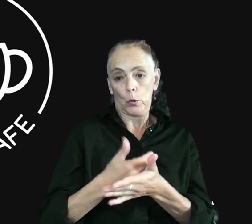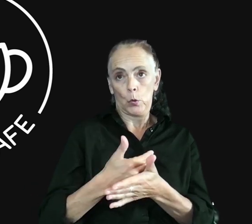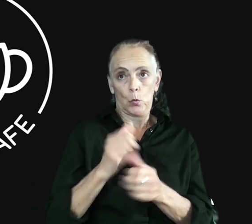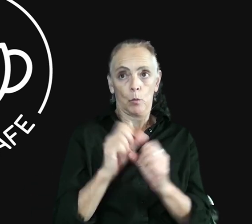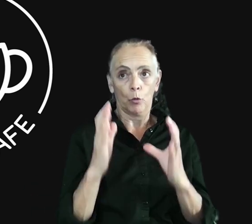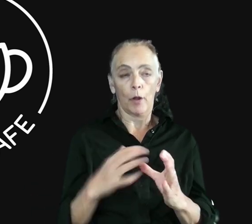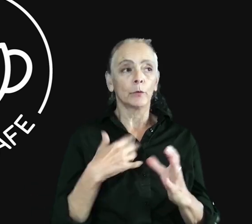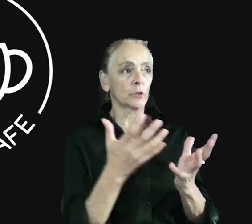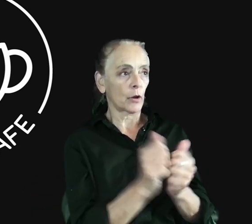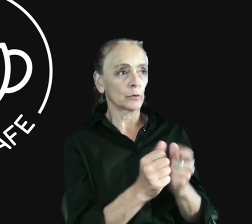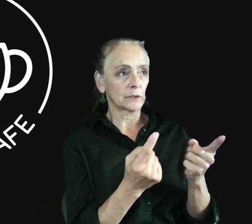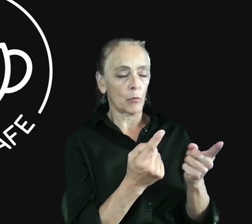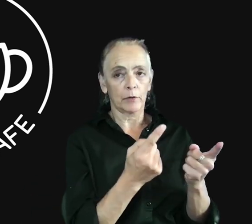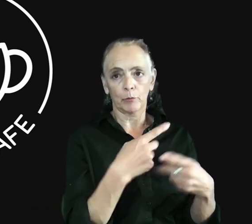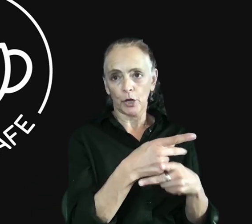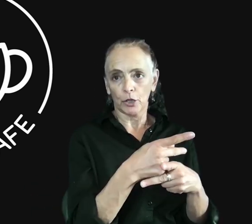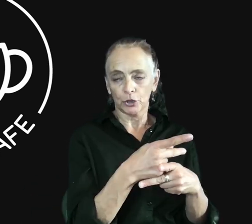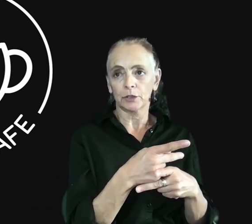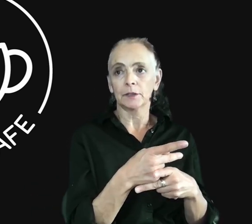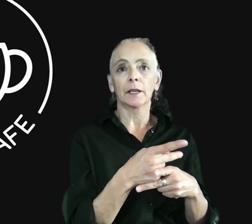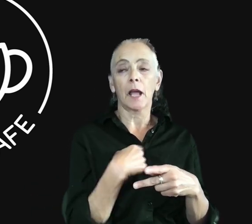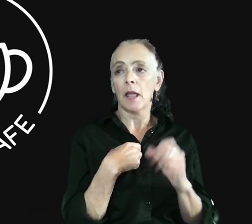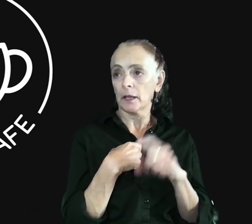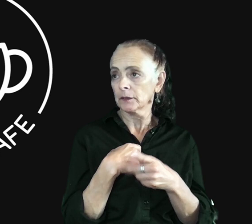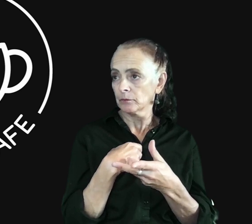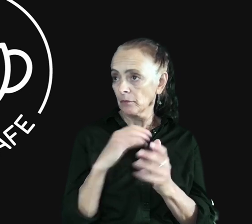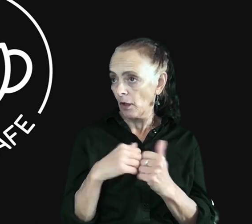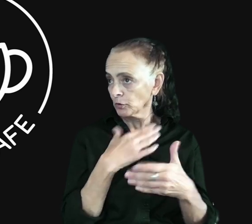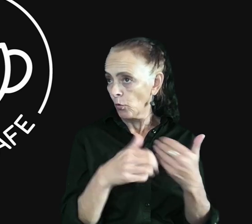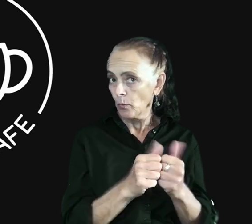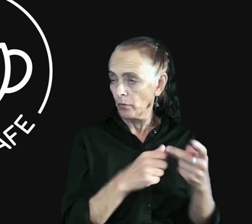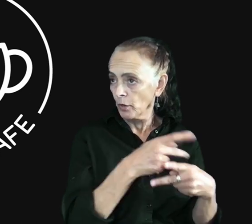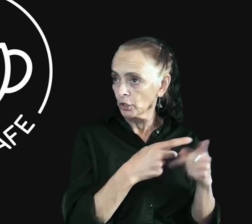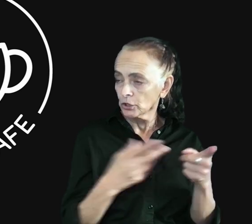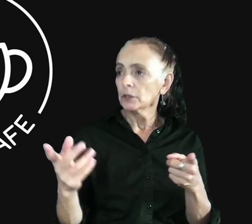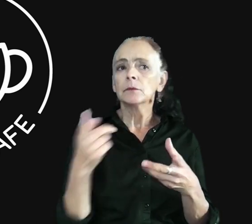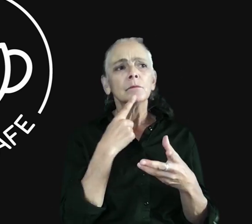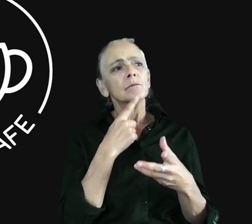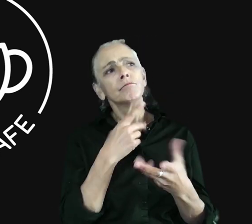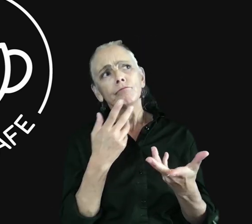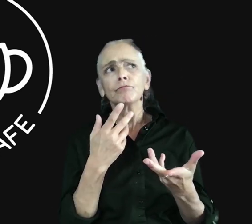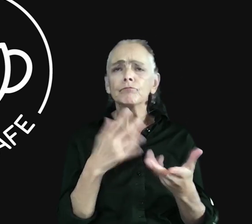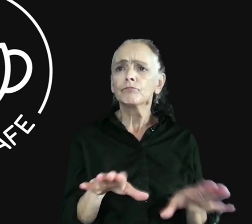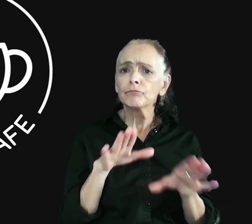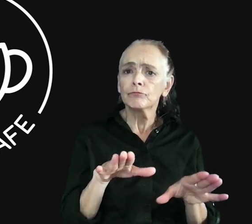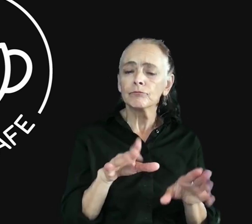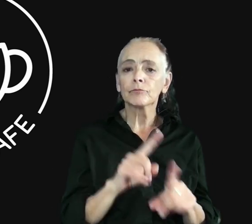on the production they were working on and i was here oh is it go how is it going etc yeah it's going great but uh